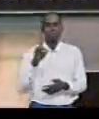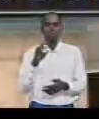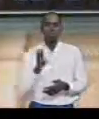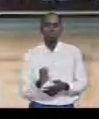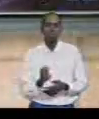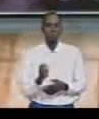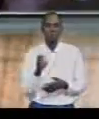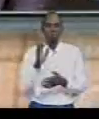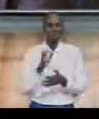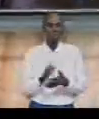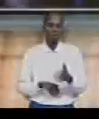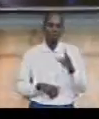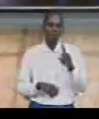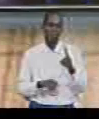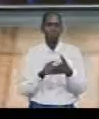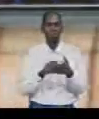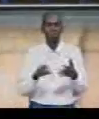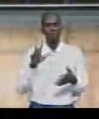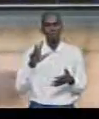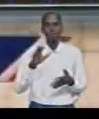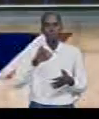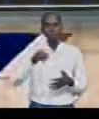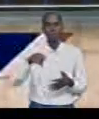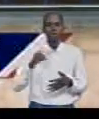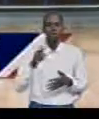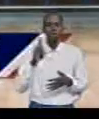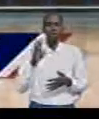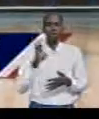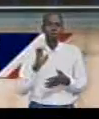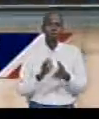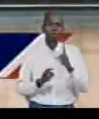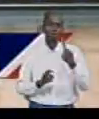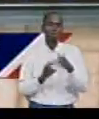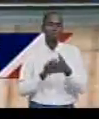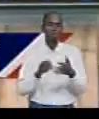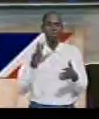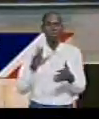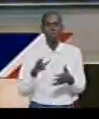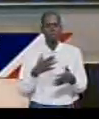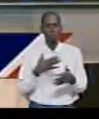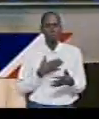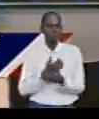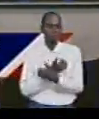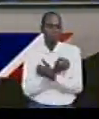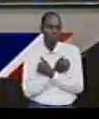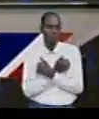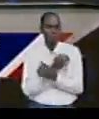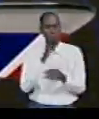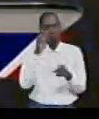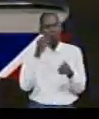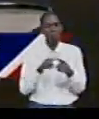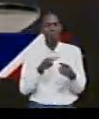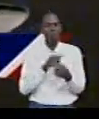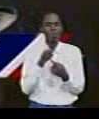at chapter 1, verse 3. Jude 1, 3. Beloved, when